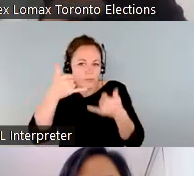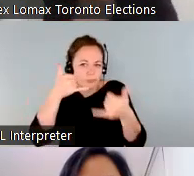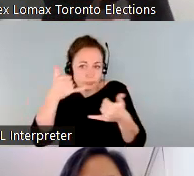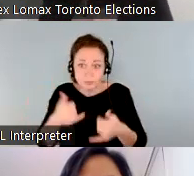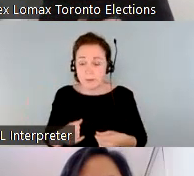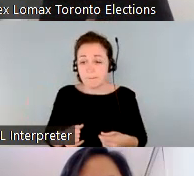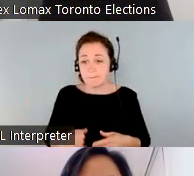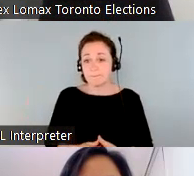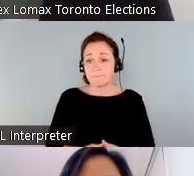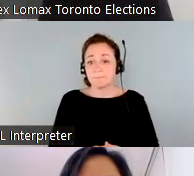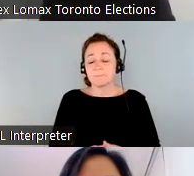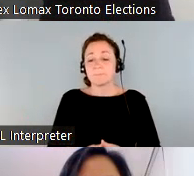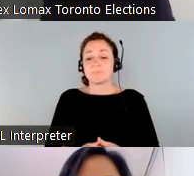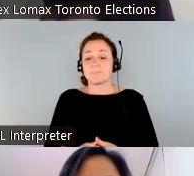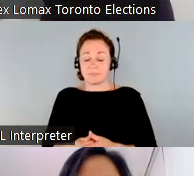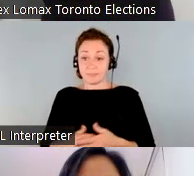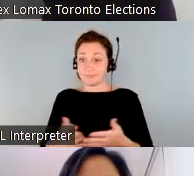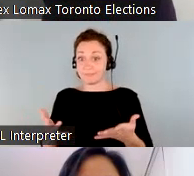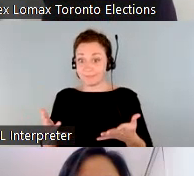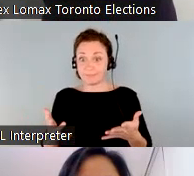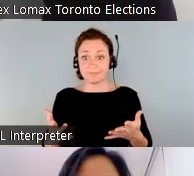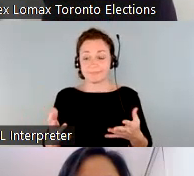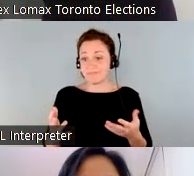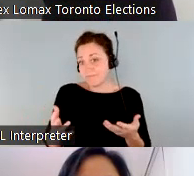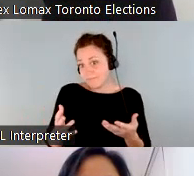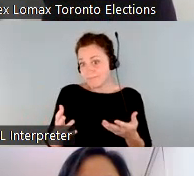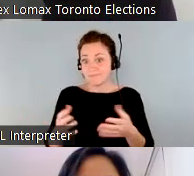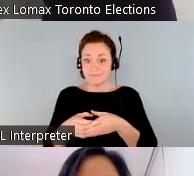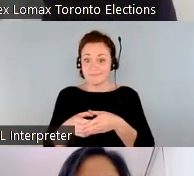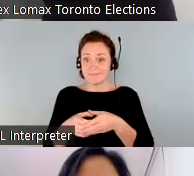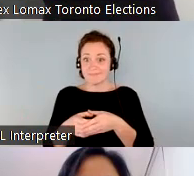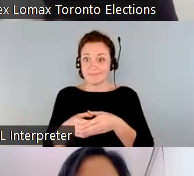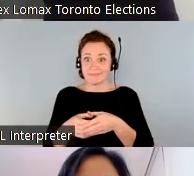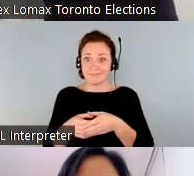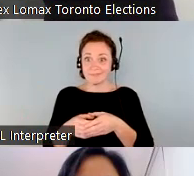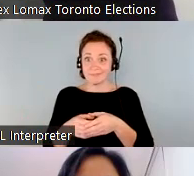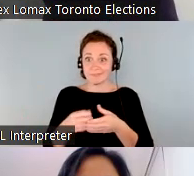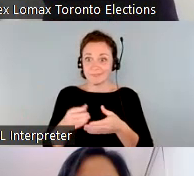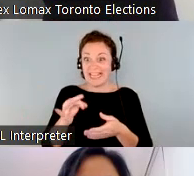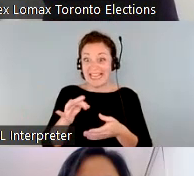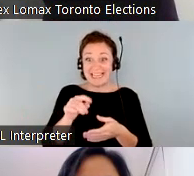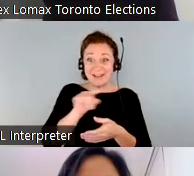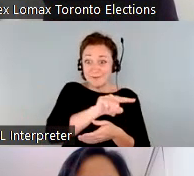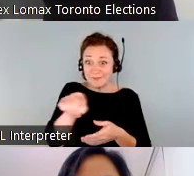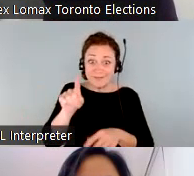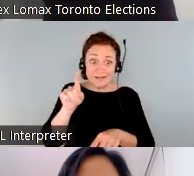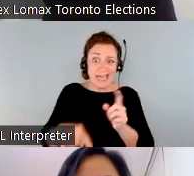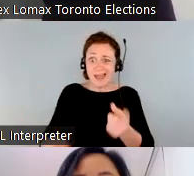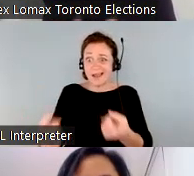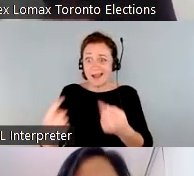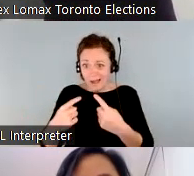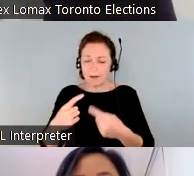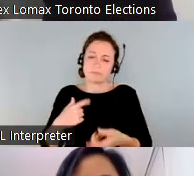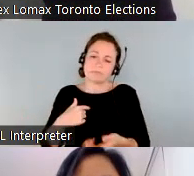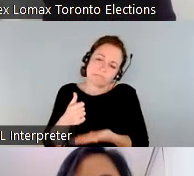issues. So while we really don't have much of an option if somebody just can't make it to the polling station for whatever